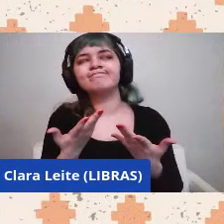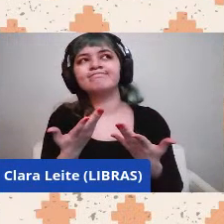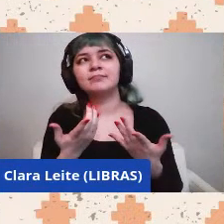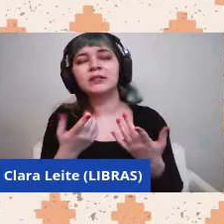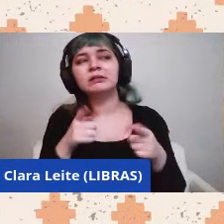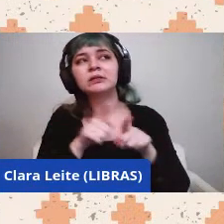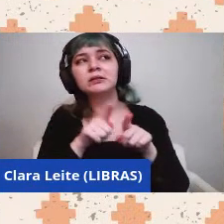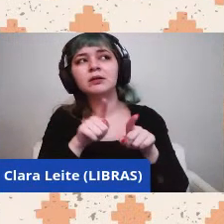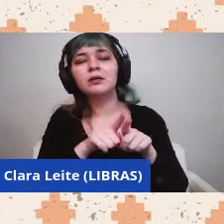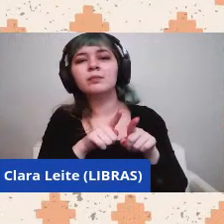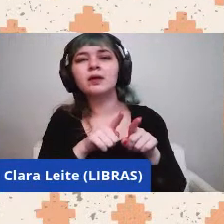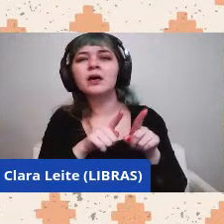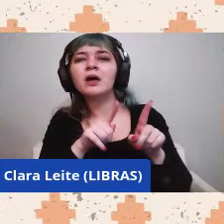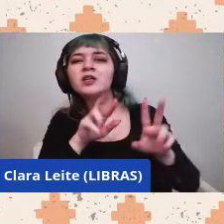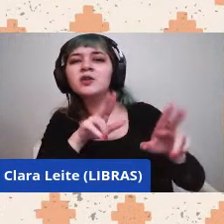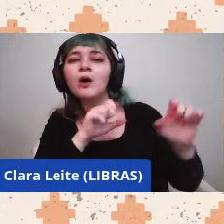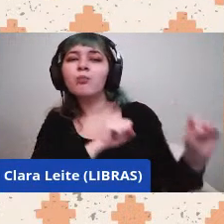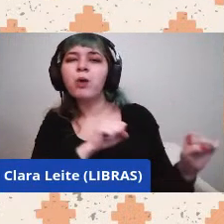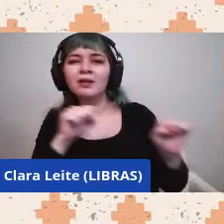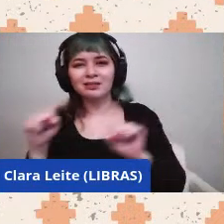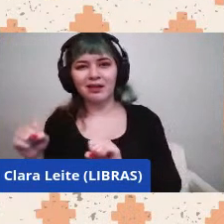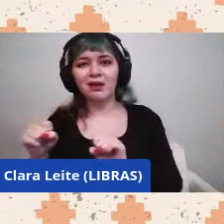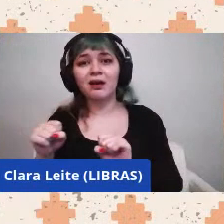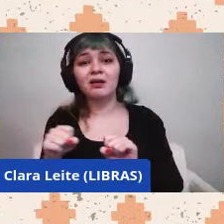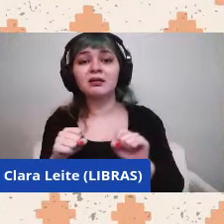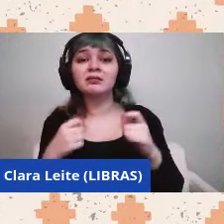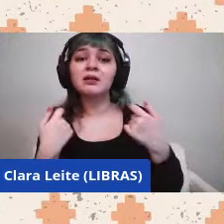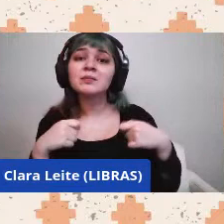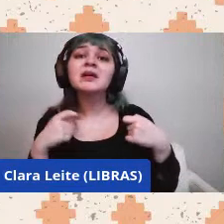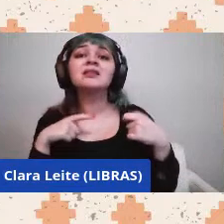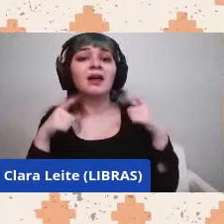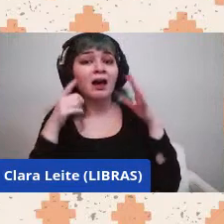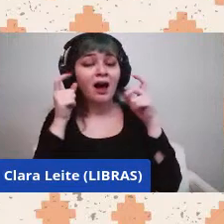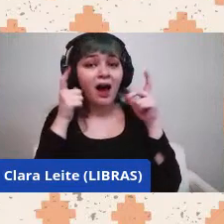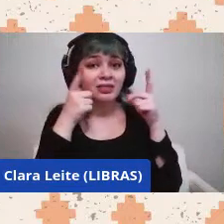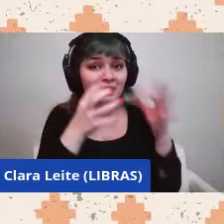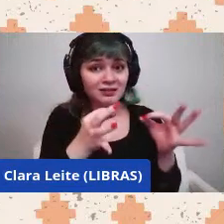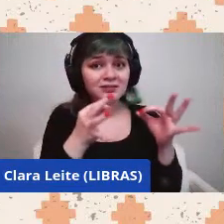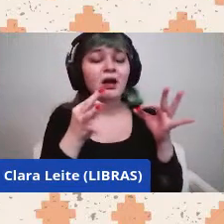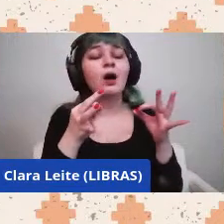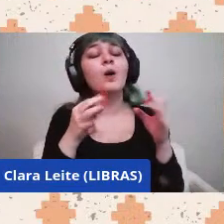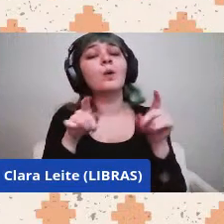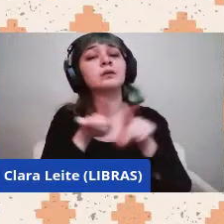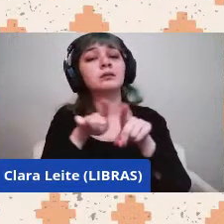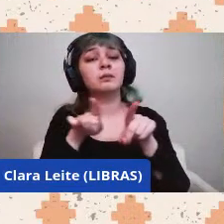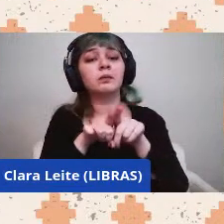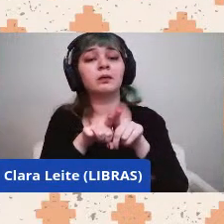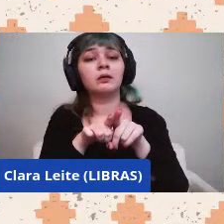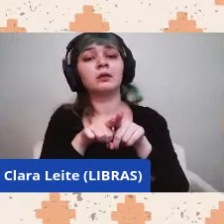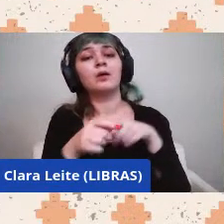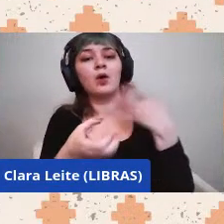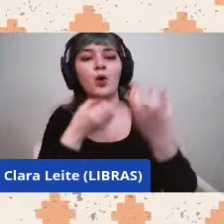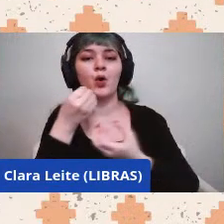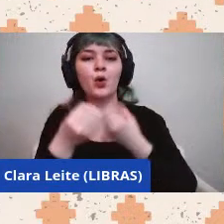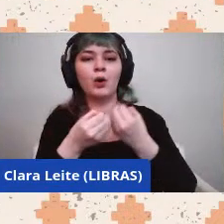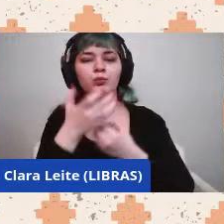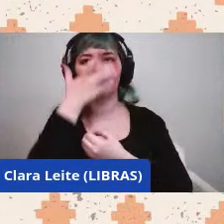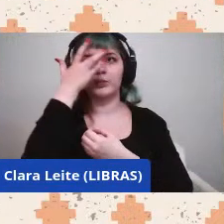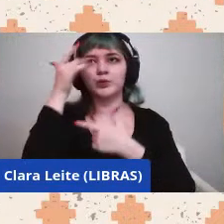areas of power differentials that one needs to be attentive to in the ways in which one works